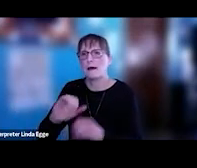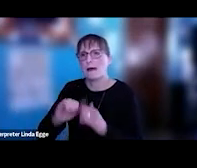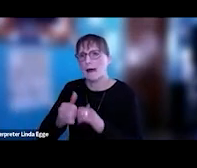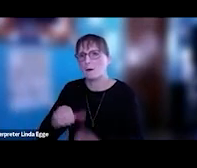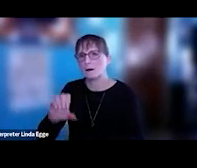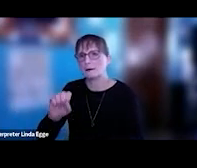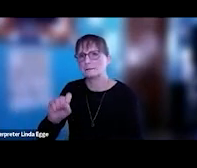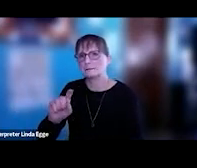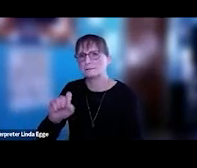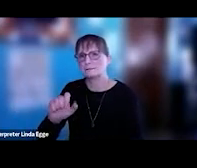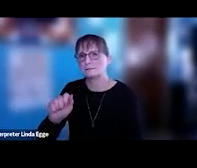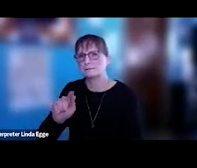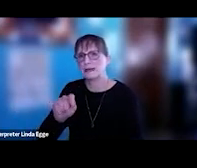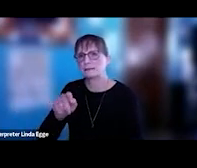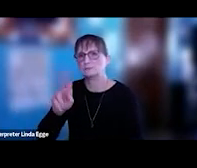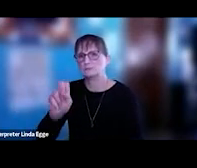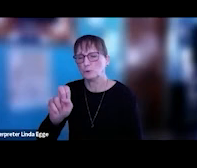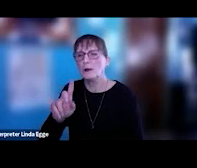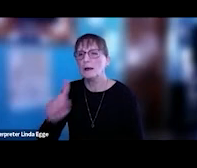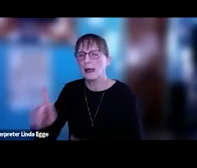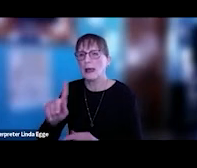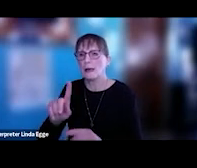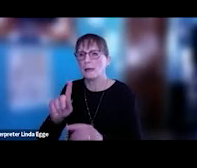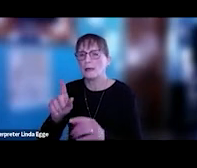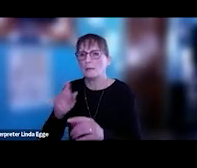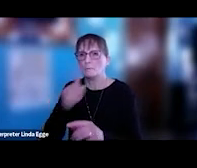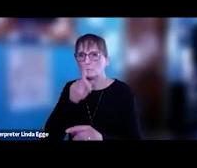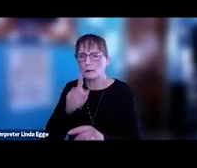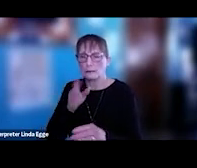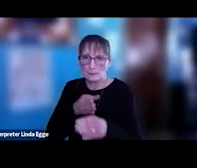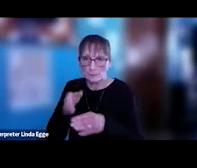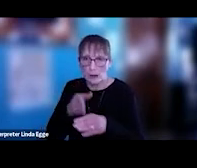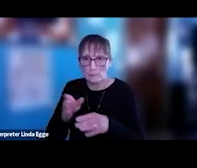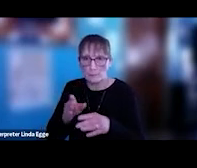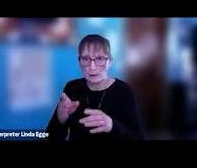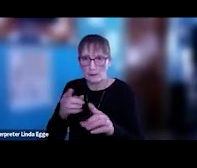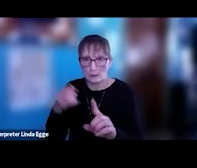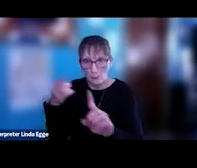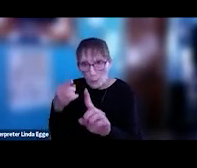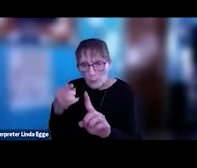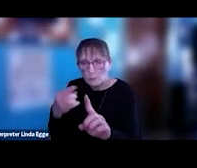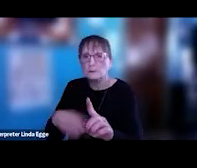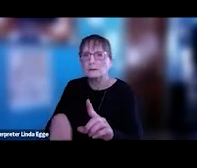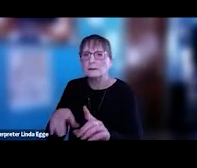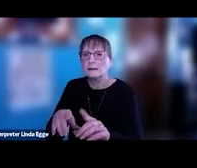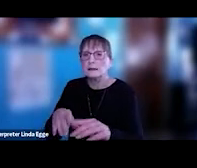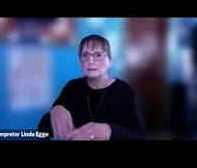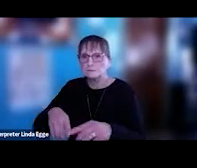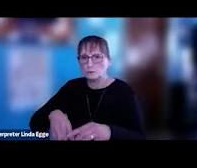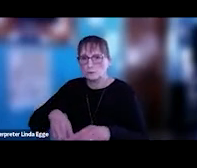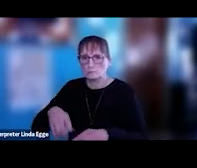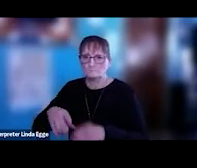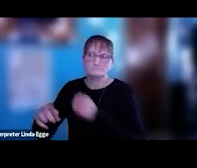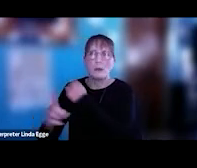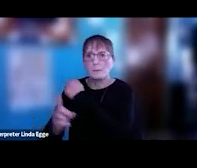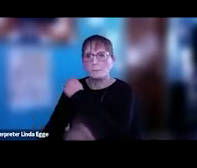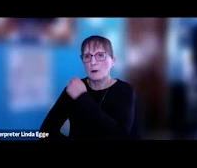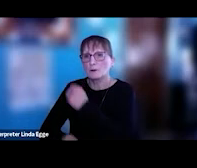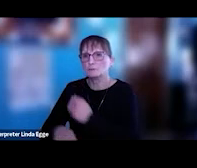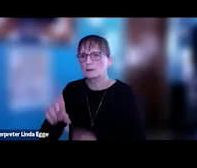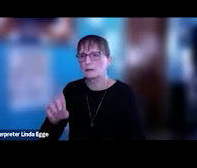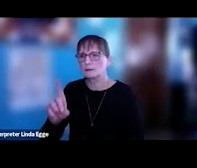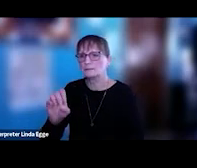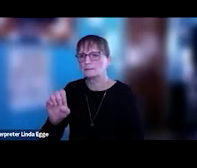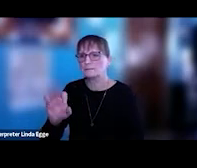primary goals are to protect the public and punish the defendant. I think the legislature has